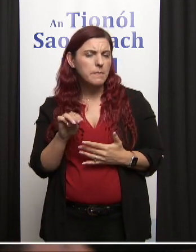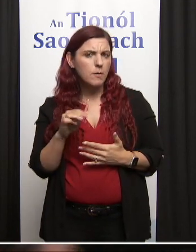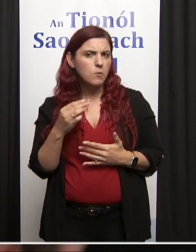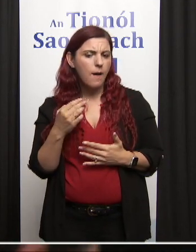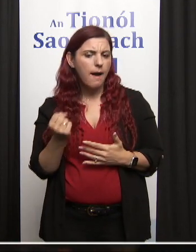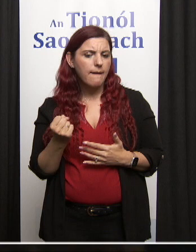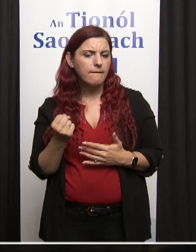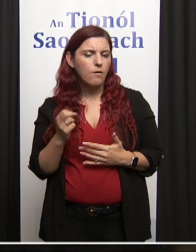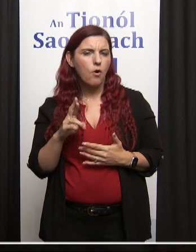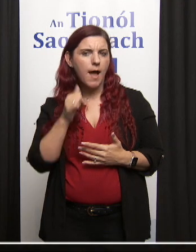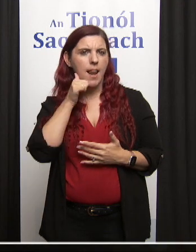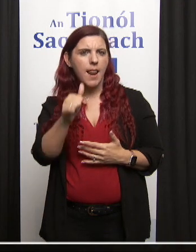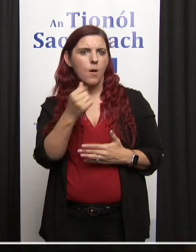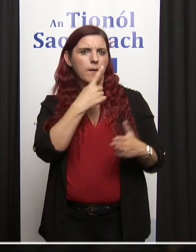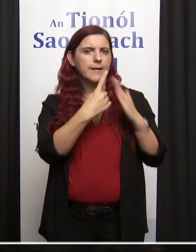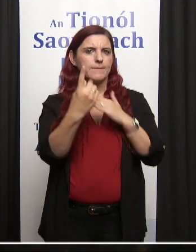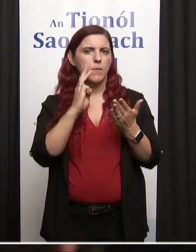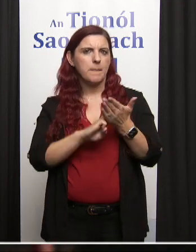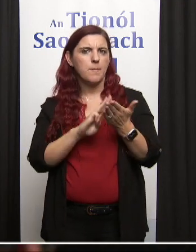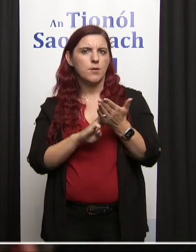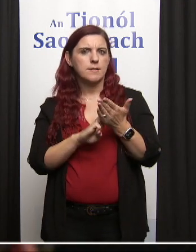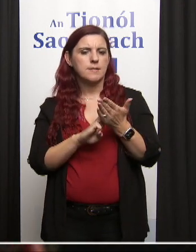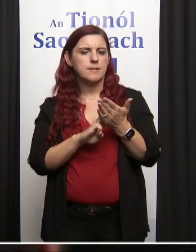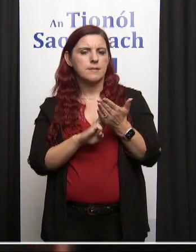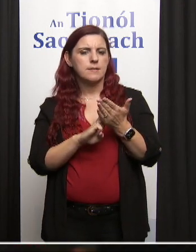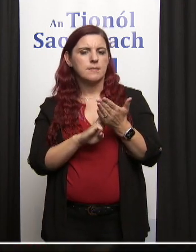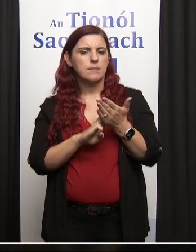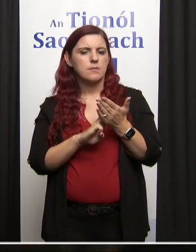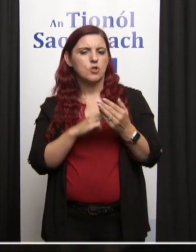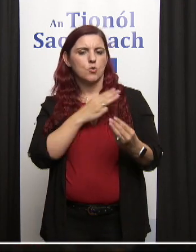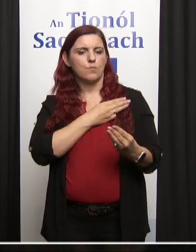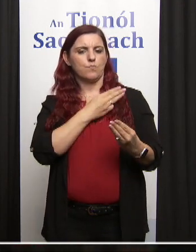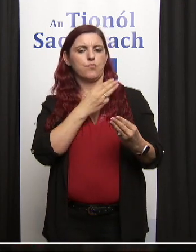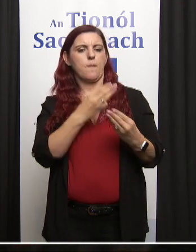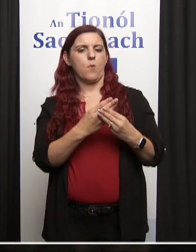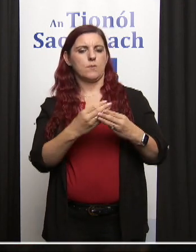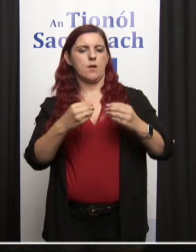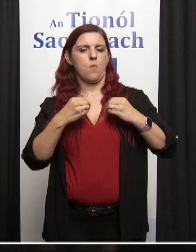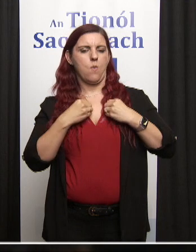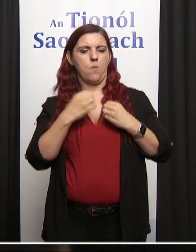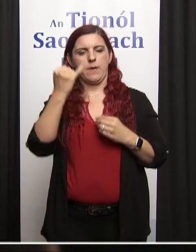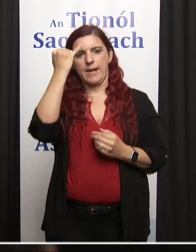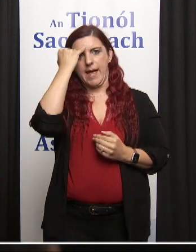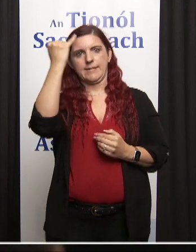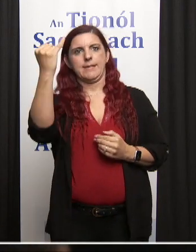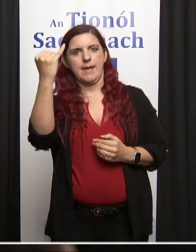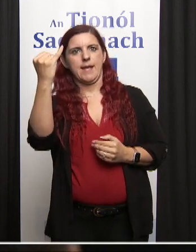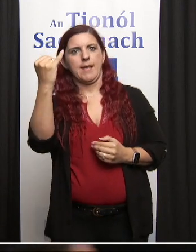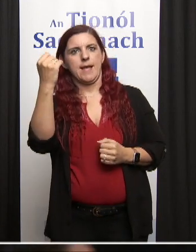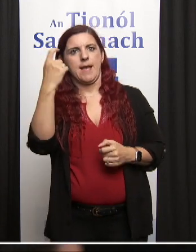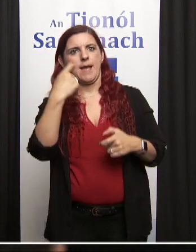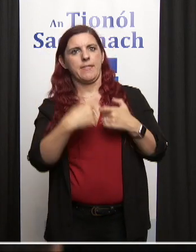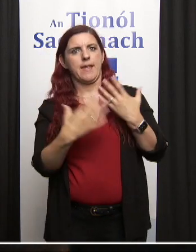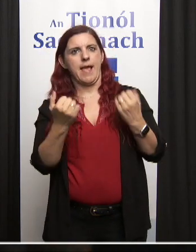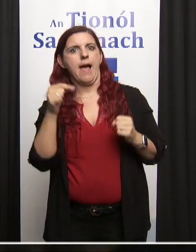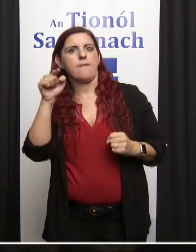to allow individual members of the Assembly to propose their own idea or something, and then have that